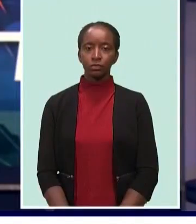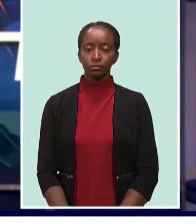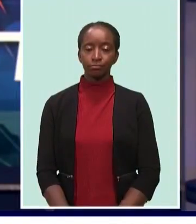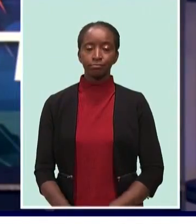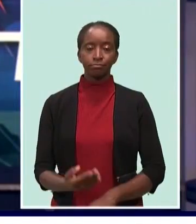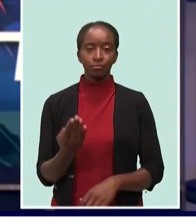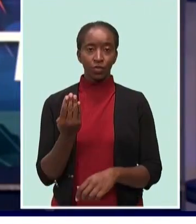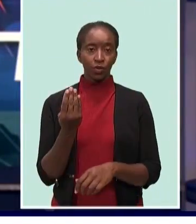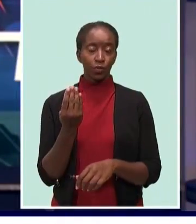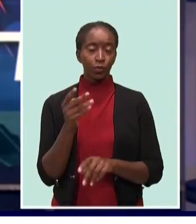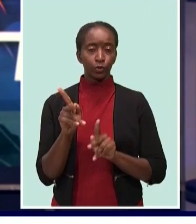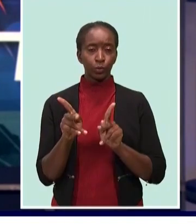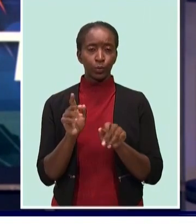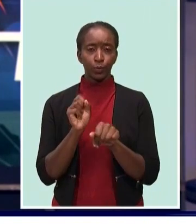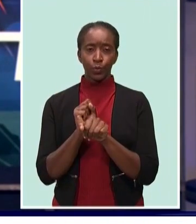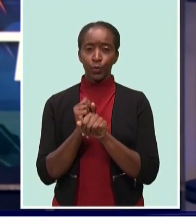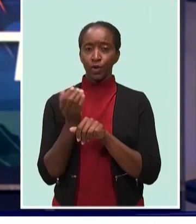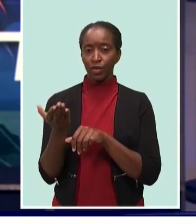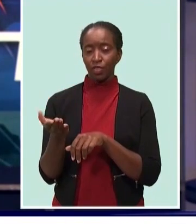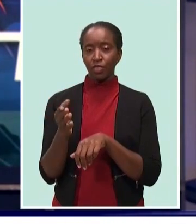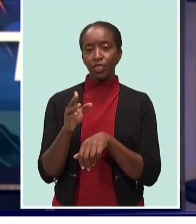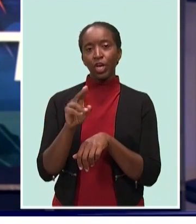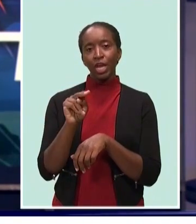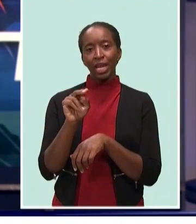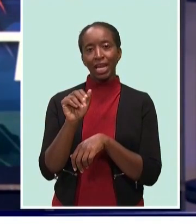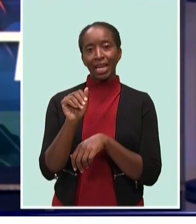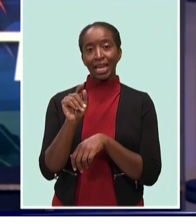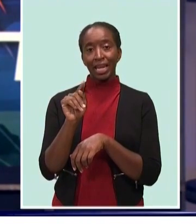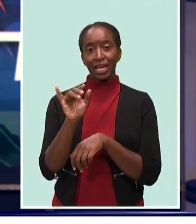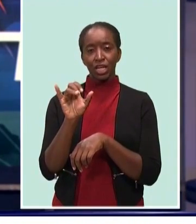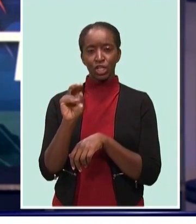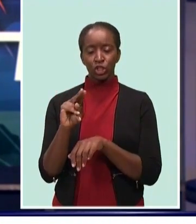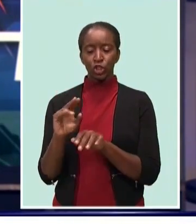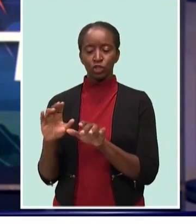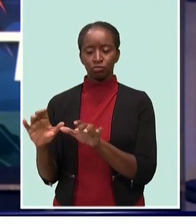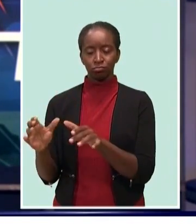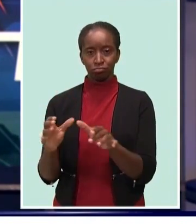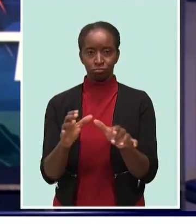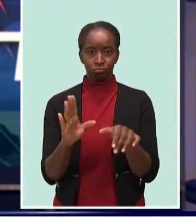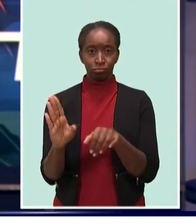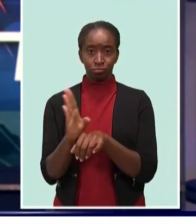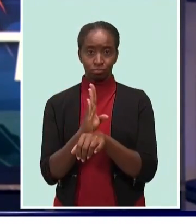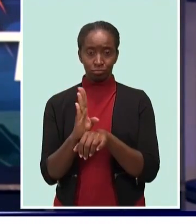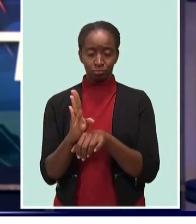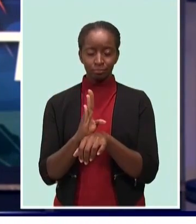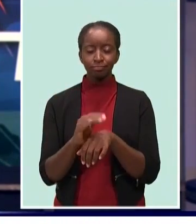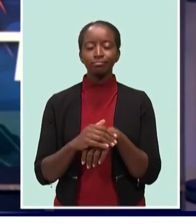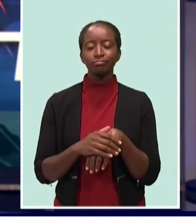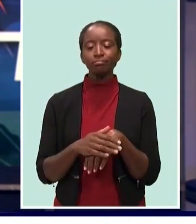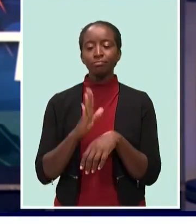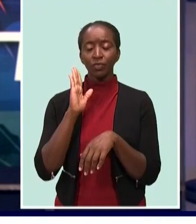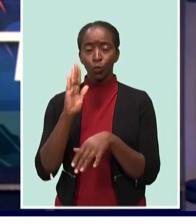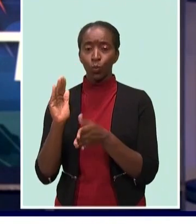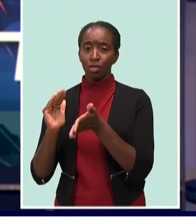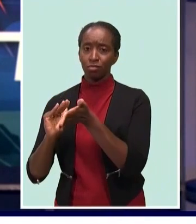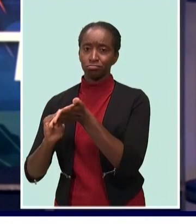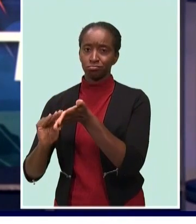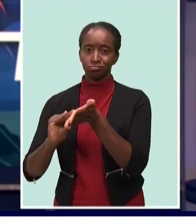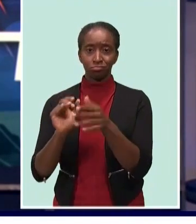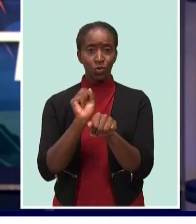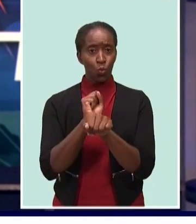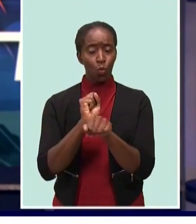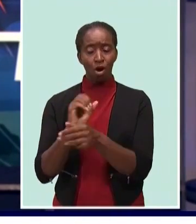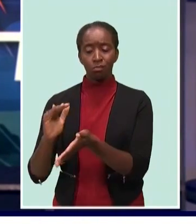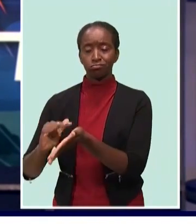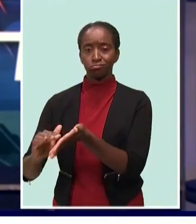Well, 14 employees are going home from the Nation group of companies as a result of their continuing restructuring process. A